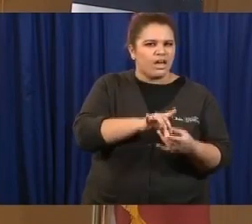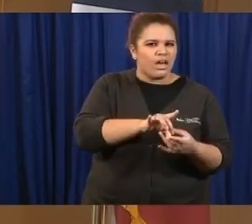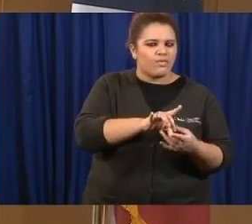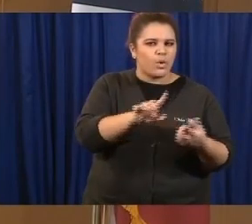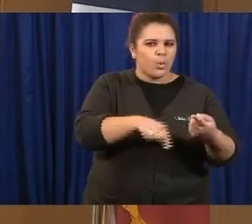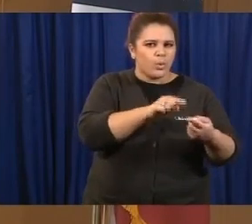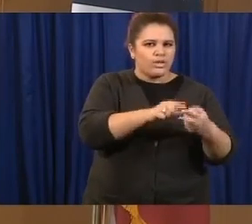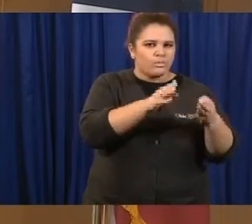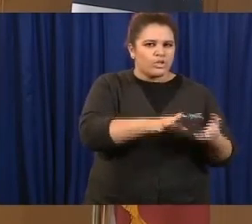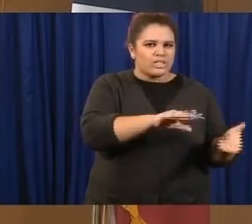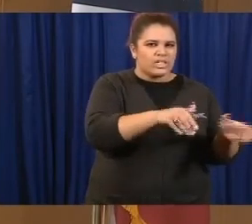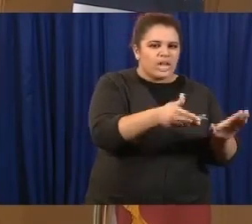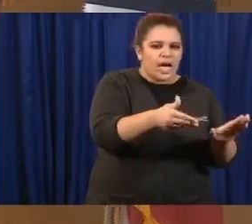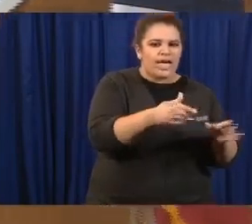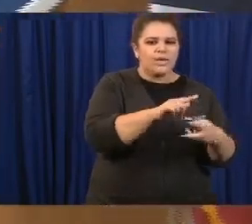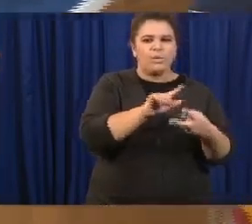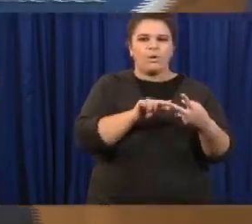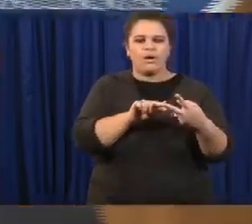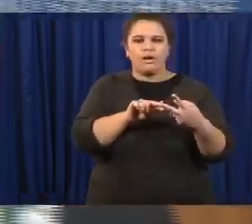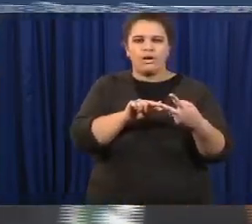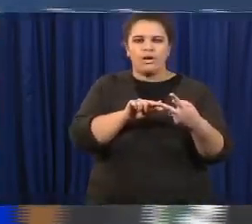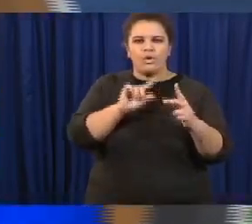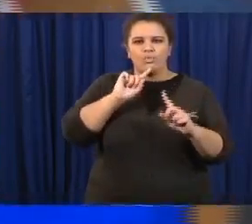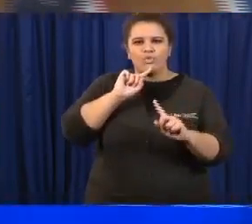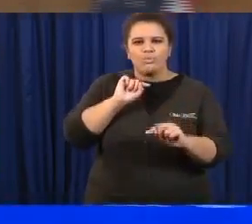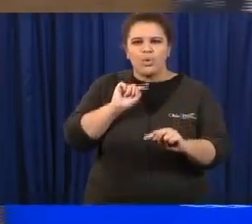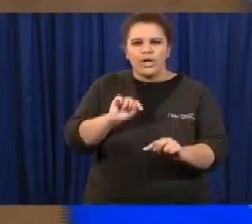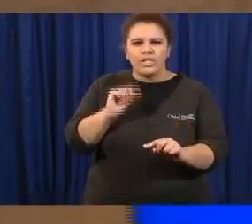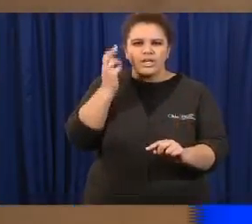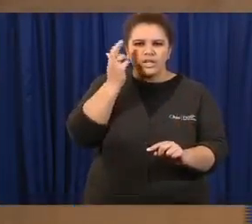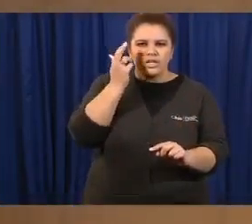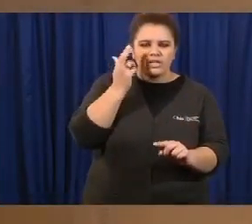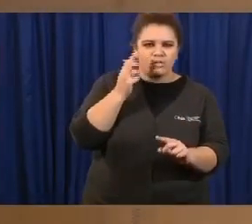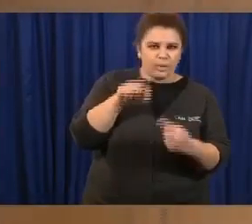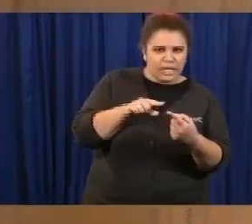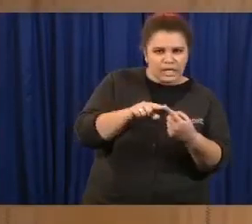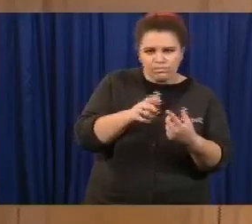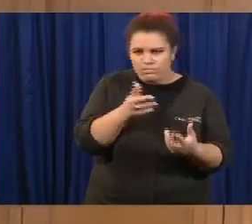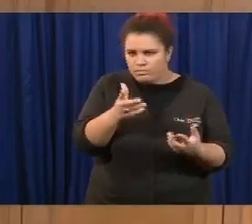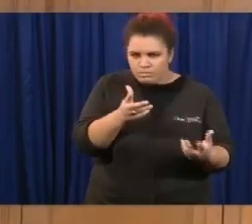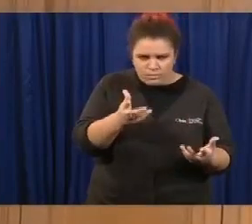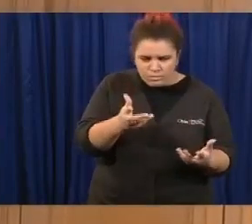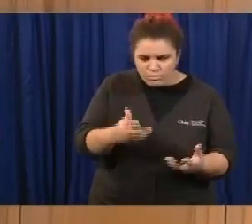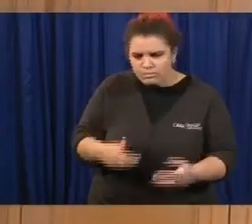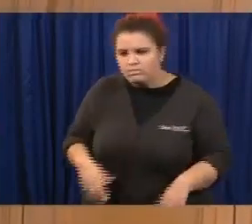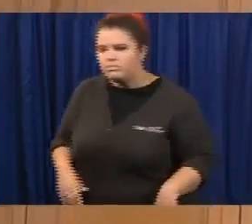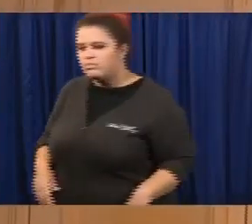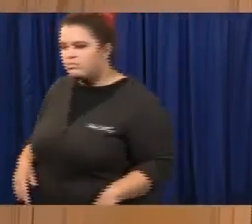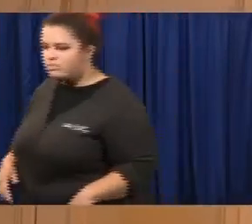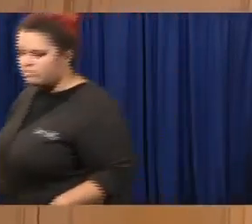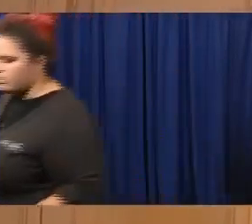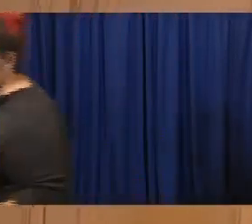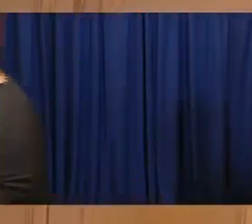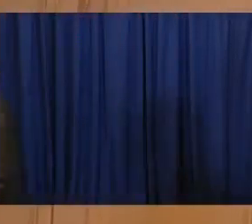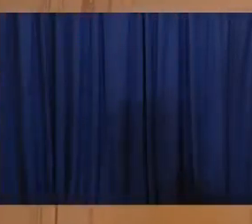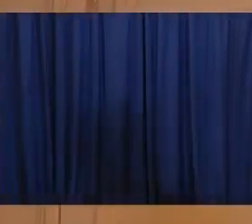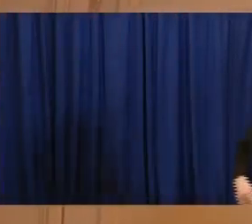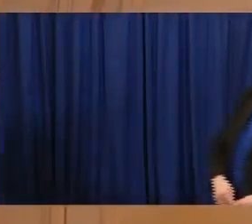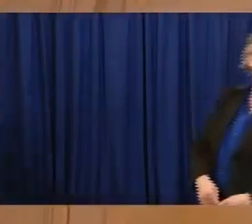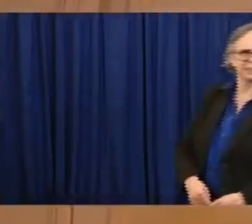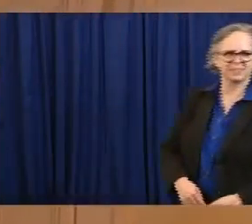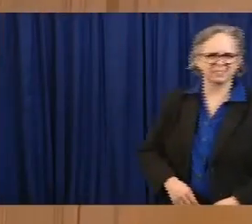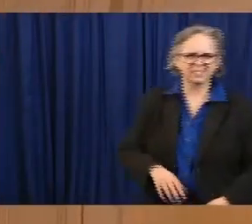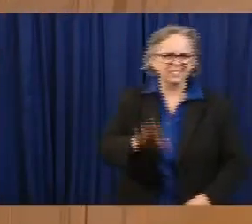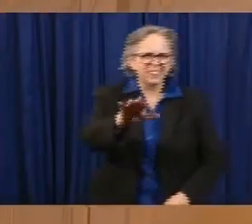that. Okay, Dr. Acton, you have that one? No, and I don't have my cell phone here, but I think someone